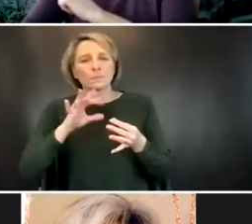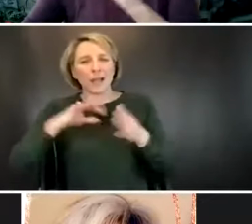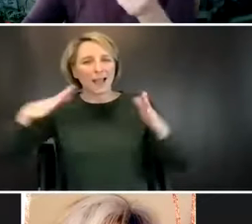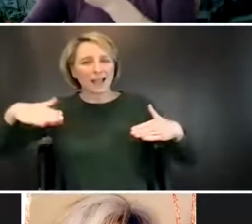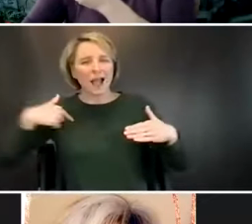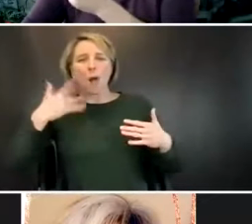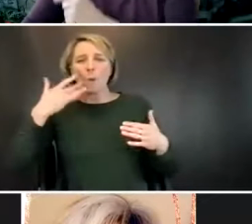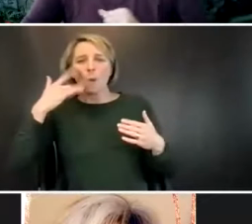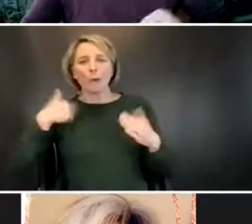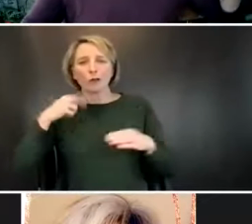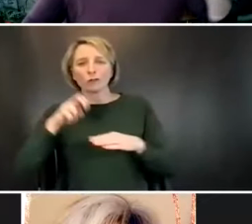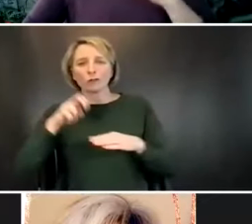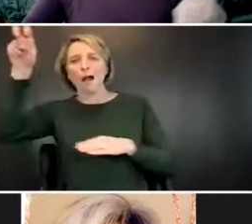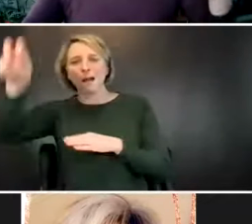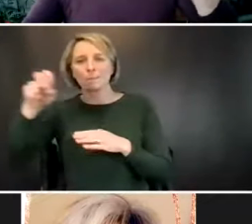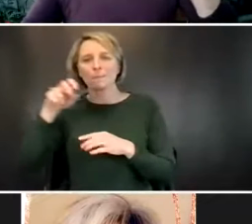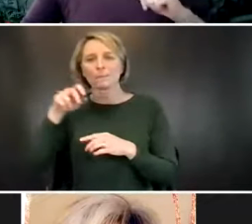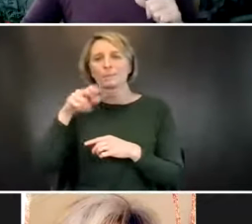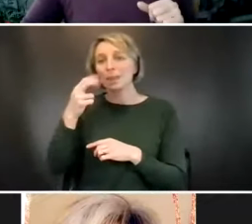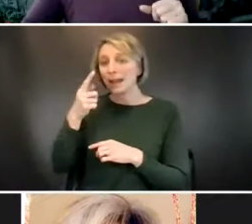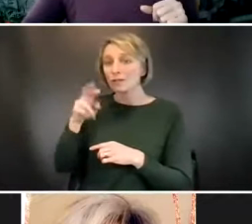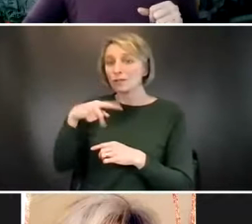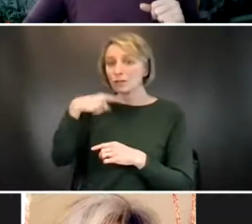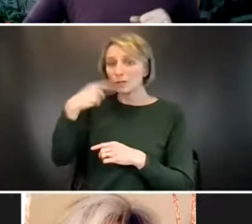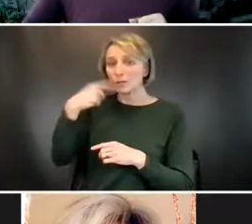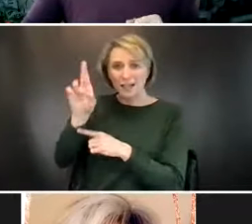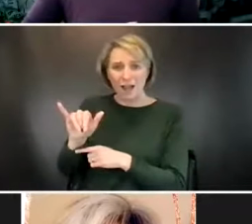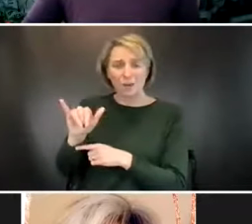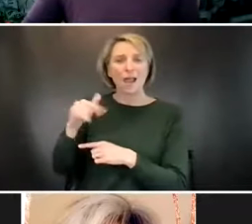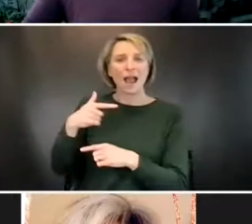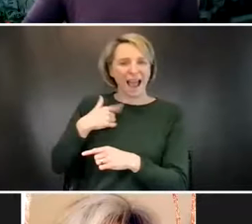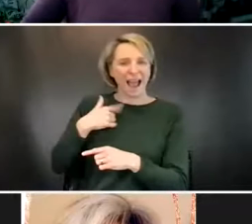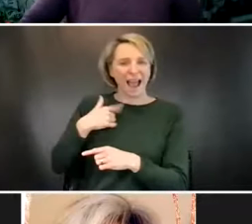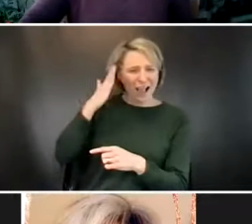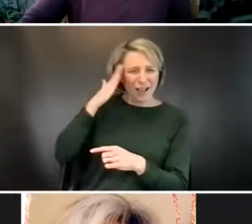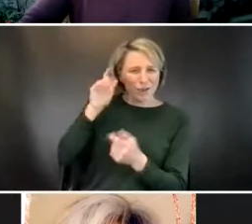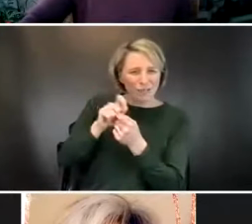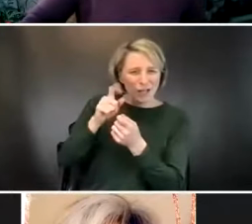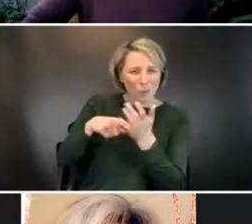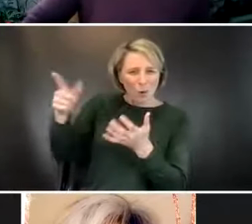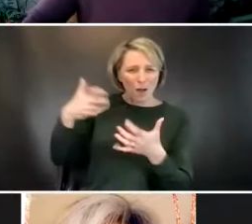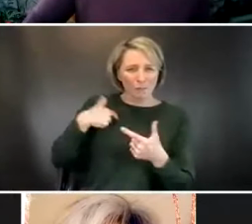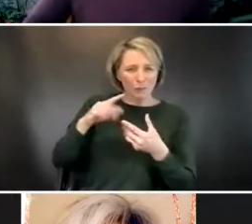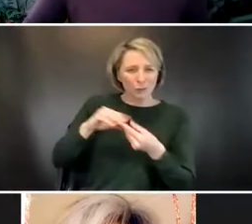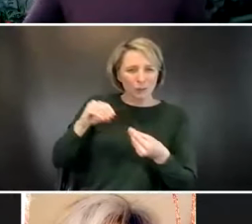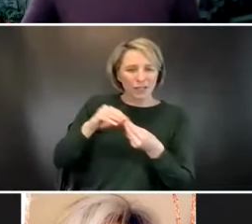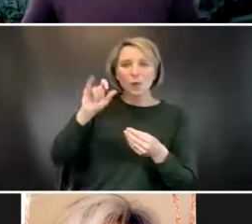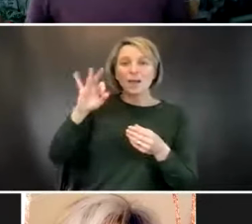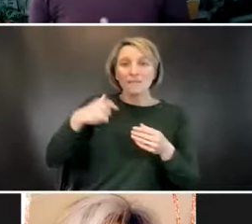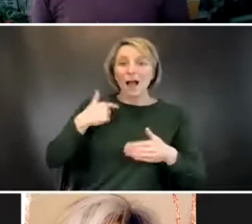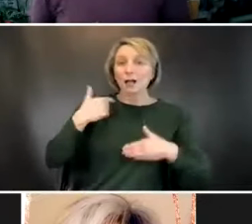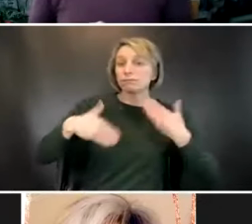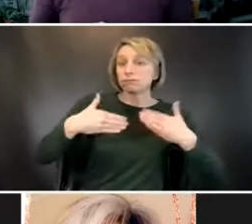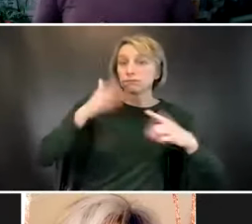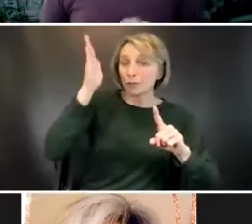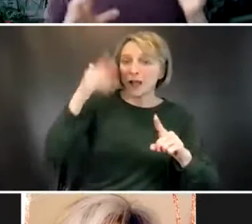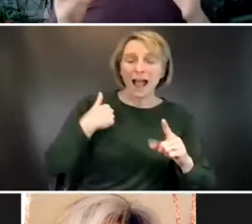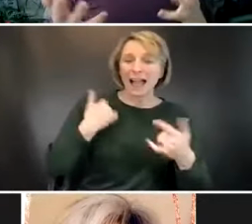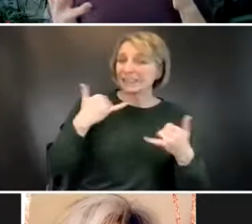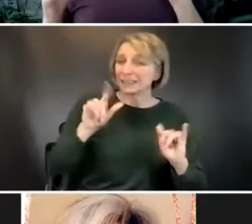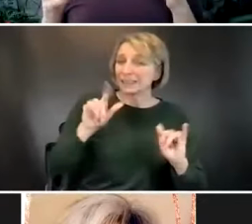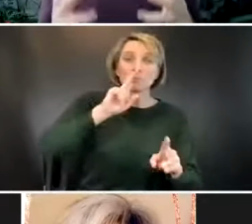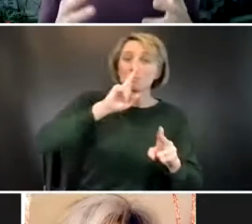get through and I haven't answered your question, come on back, because I feel like you know exactly what you want to say. Okay, I'll wait. All right.